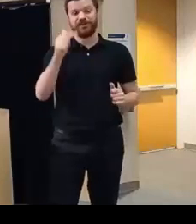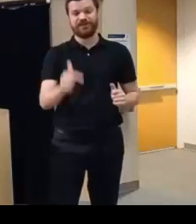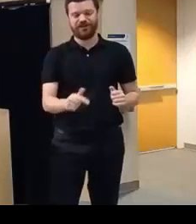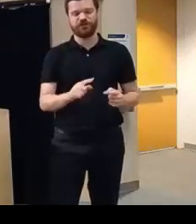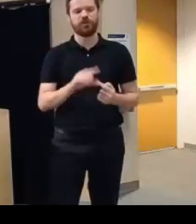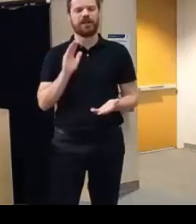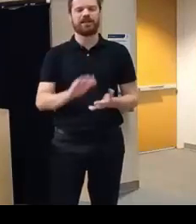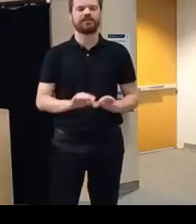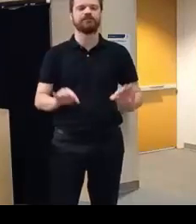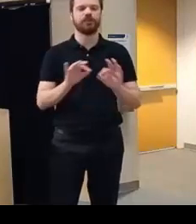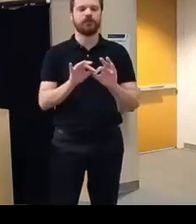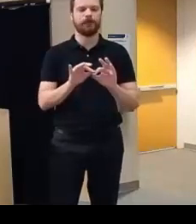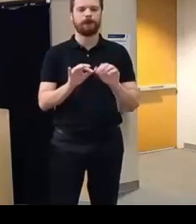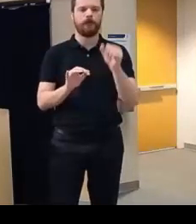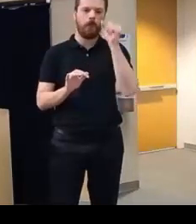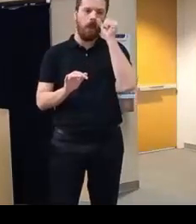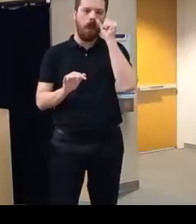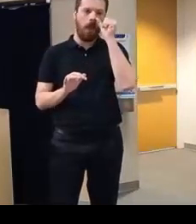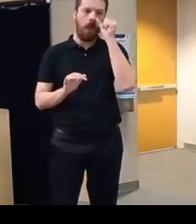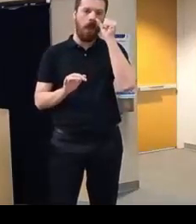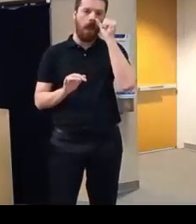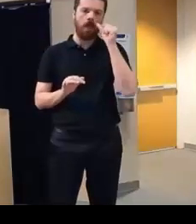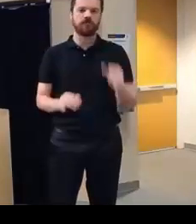important. And then they get a little